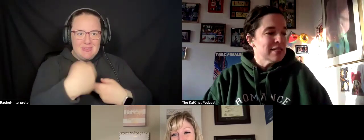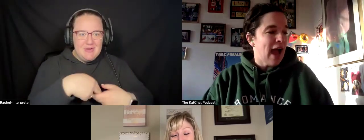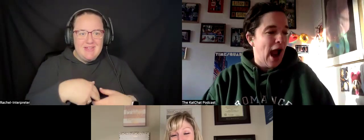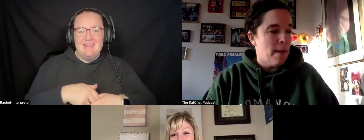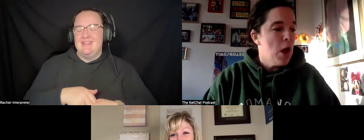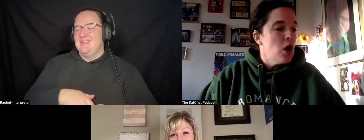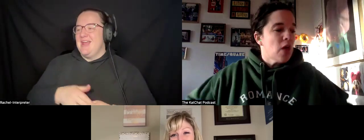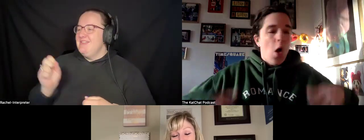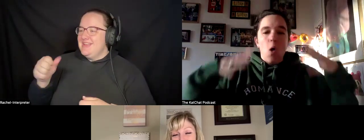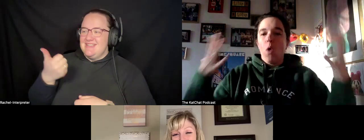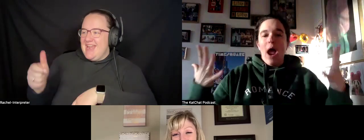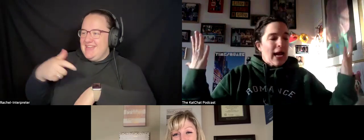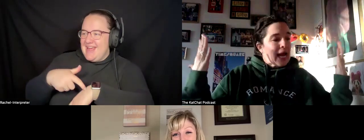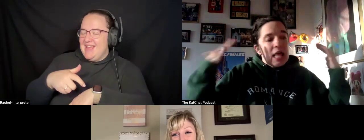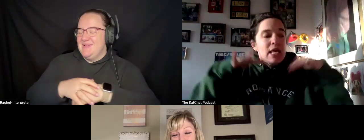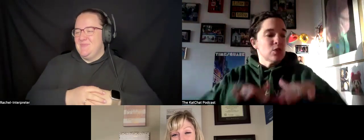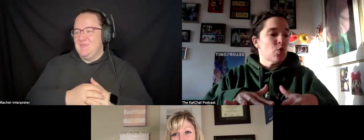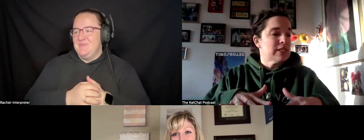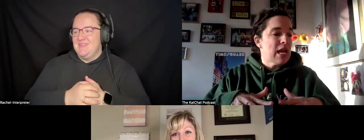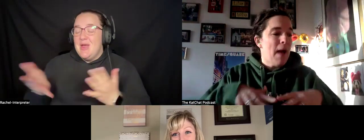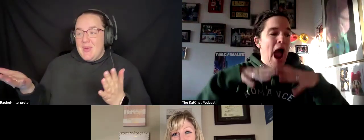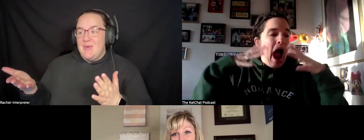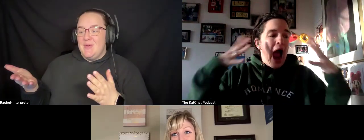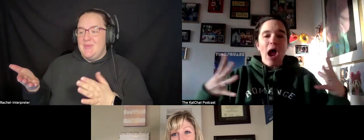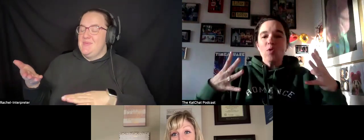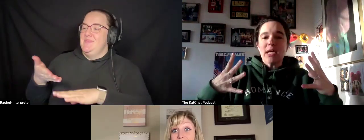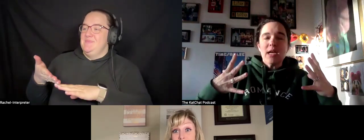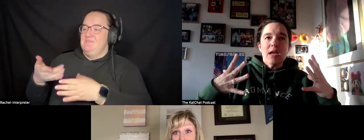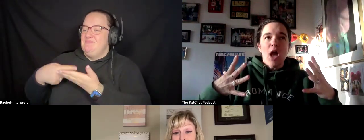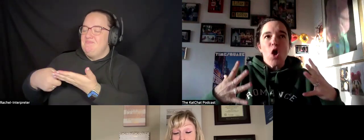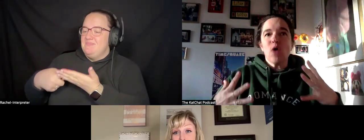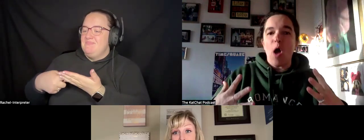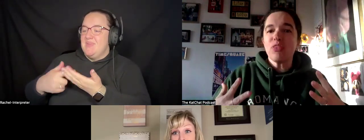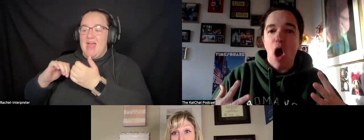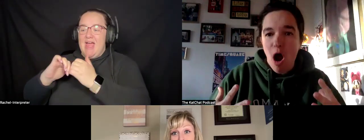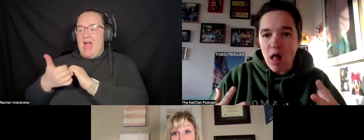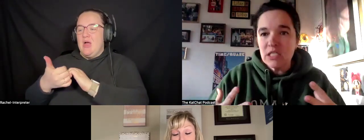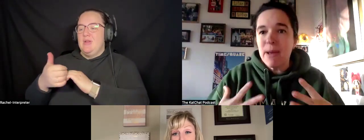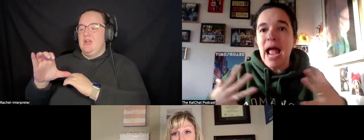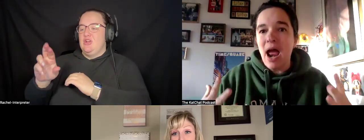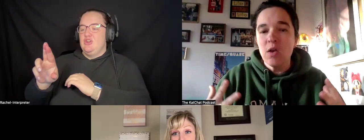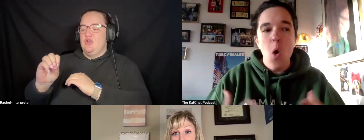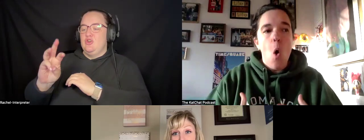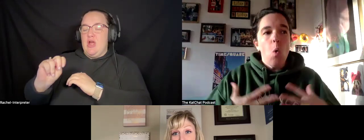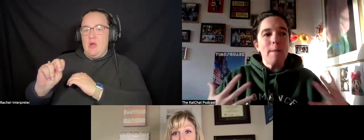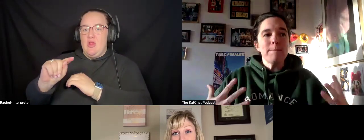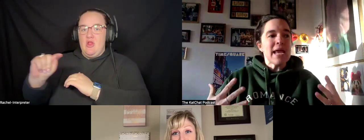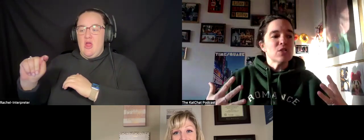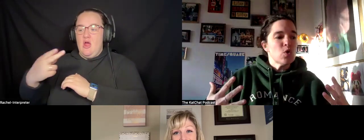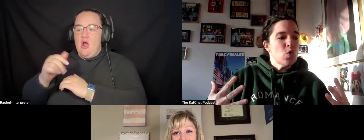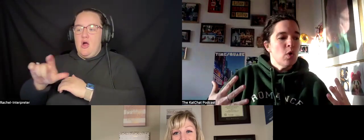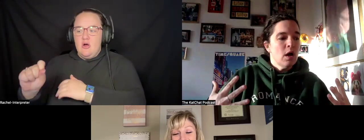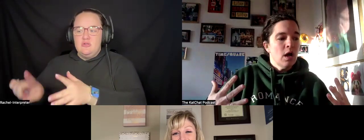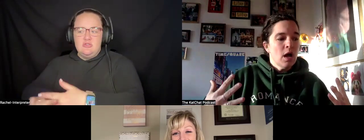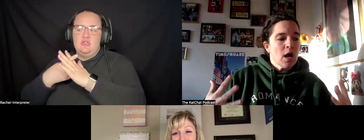and anytime. So, getting into the deep, how did Crown the Hall begin? What